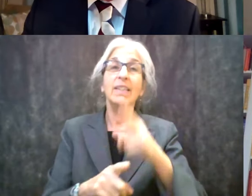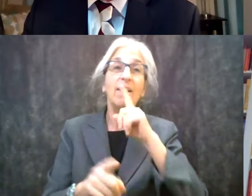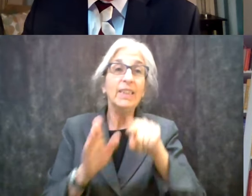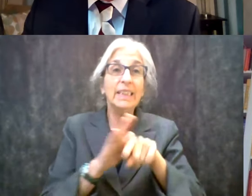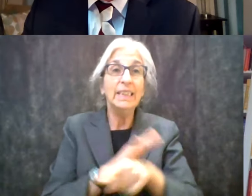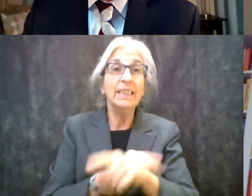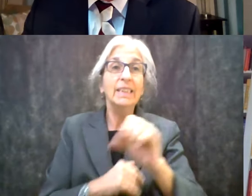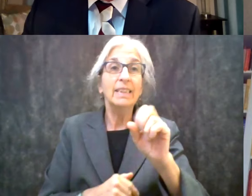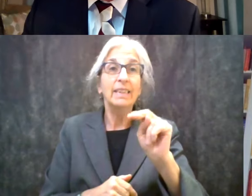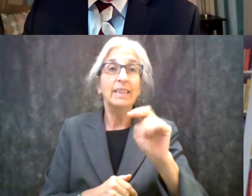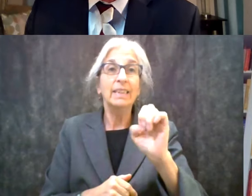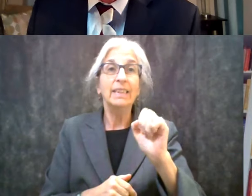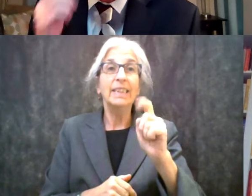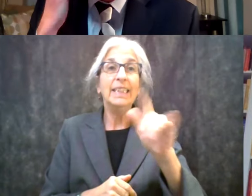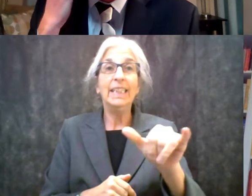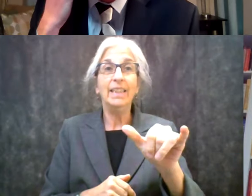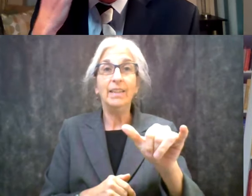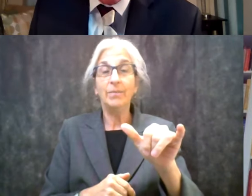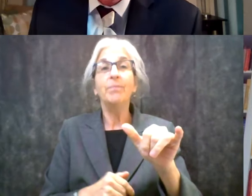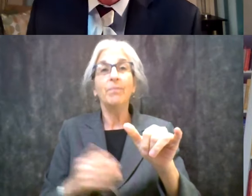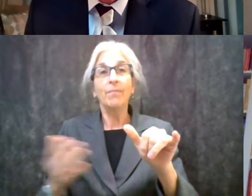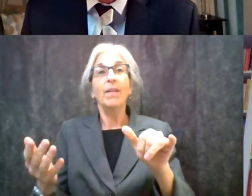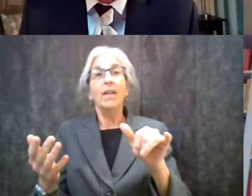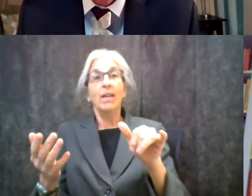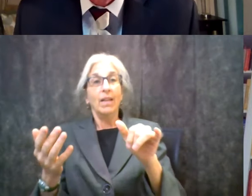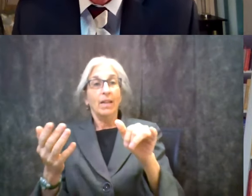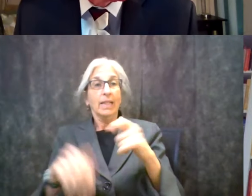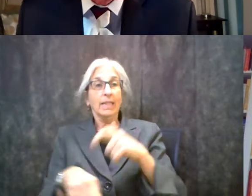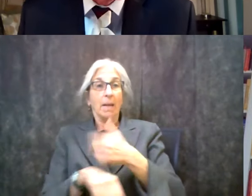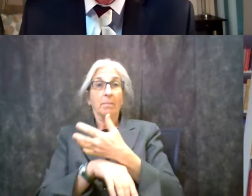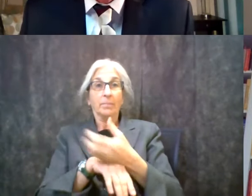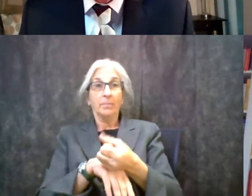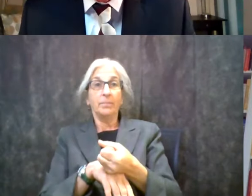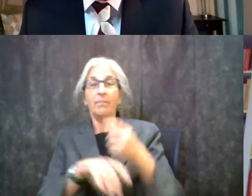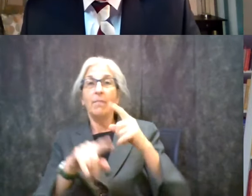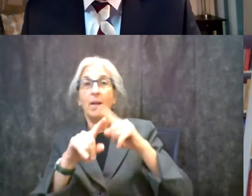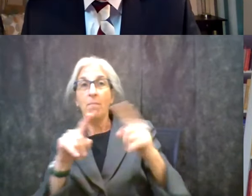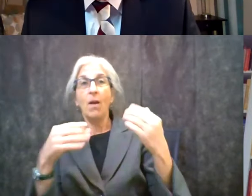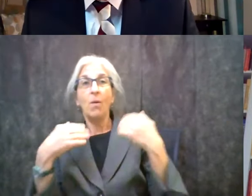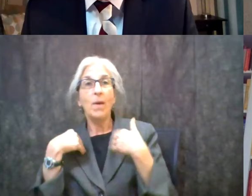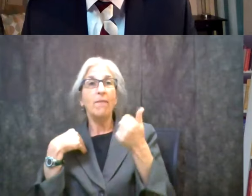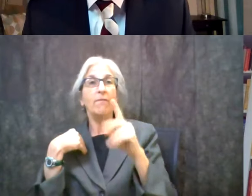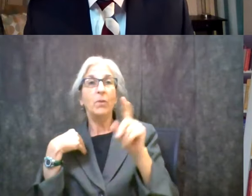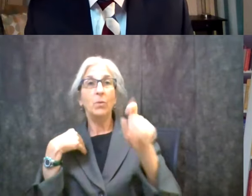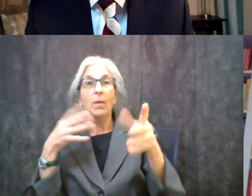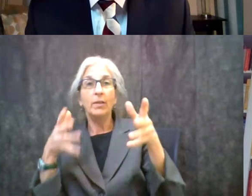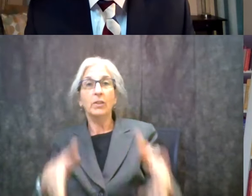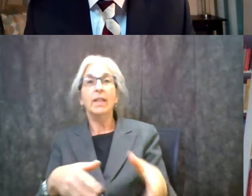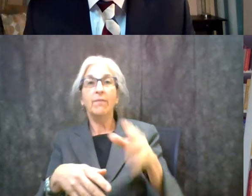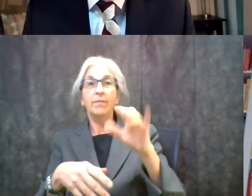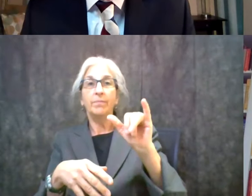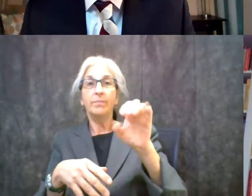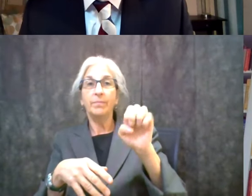I know we're coming to the top of the hour. Just a couple questions left. Dr. Yvonne Bibbs, pastor of Sixth Baptist